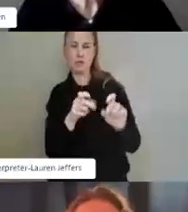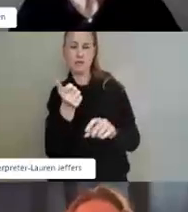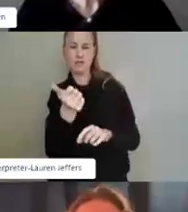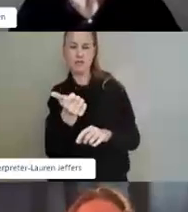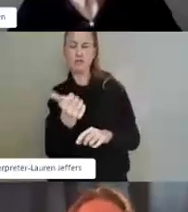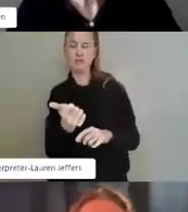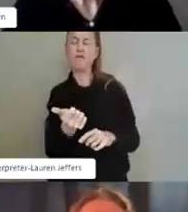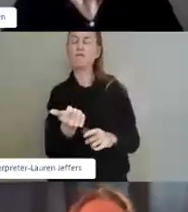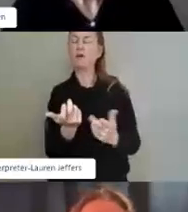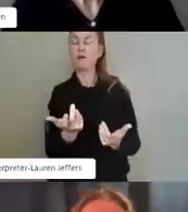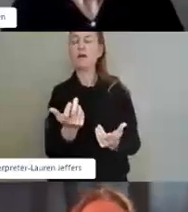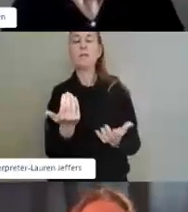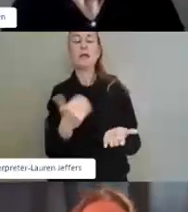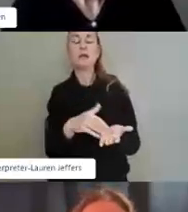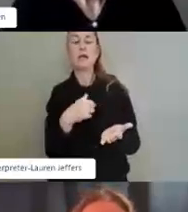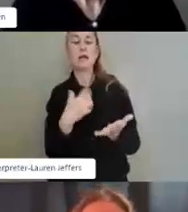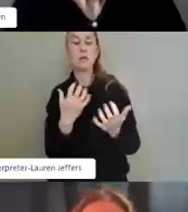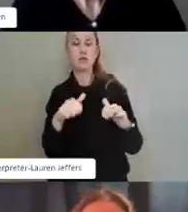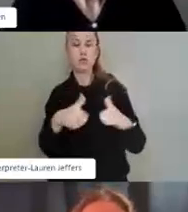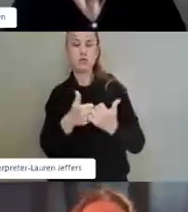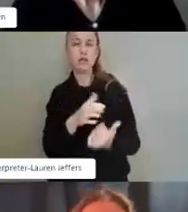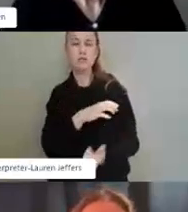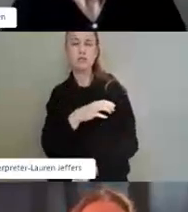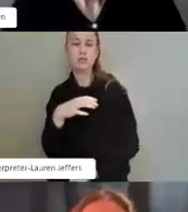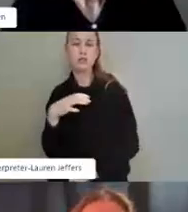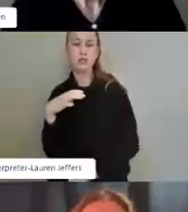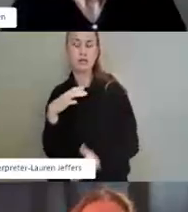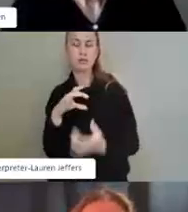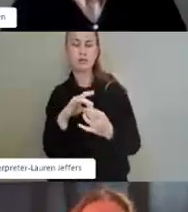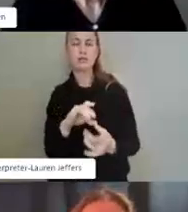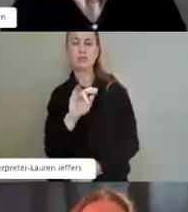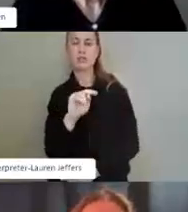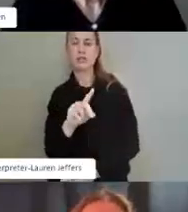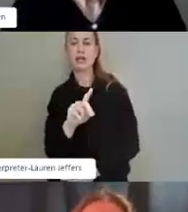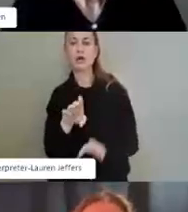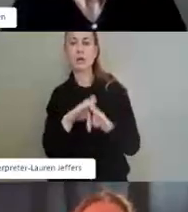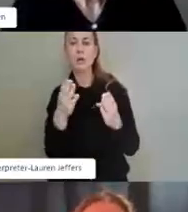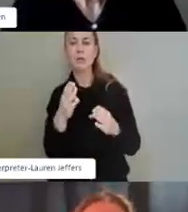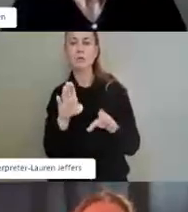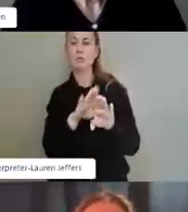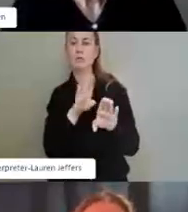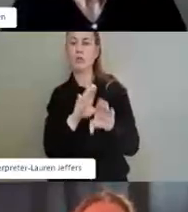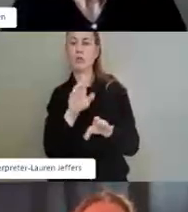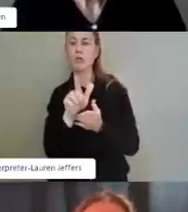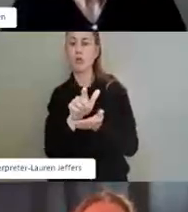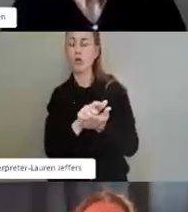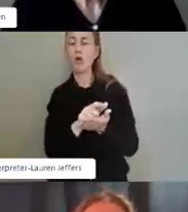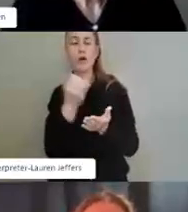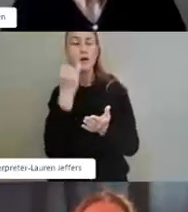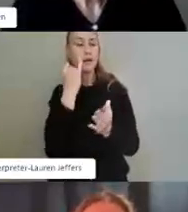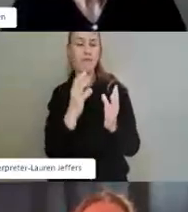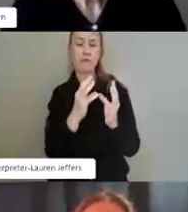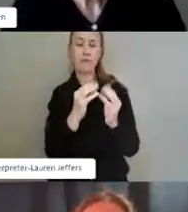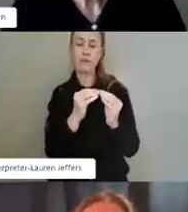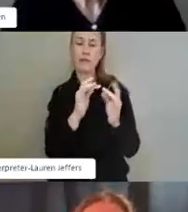again want to challenge the council on the Indiana Open Door Law, which says whether you meet virtually or not, there